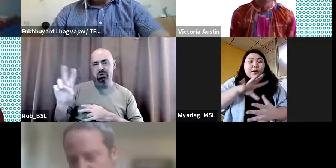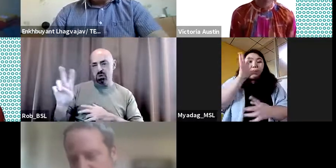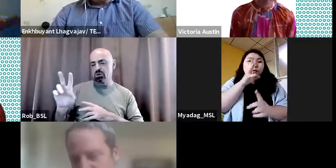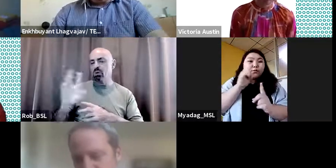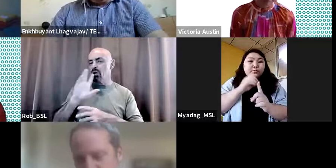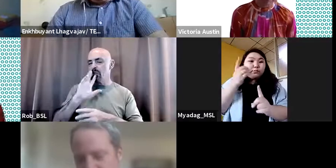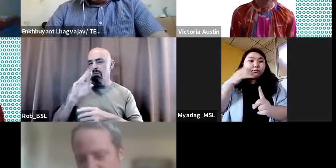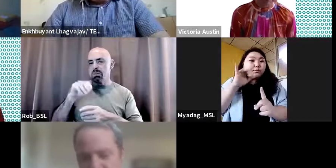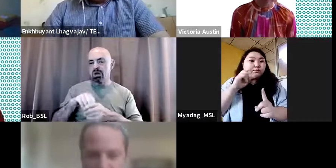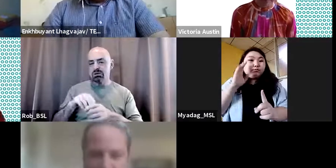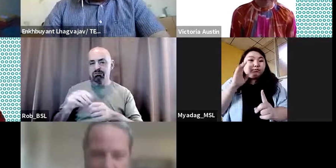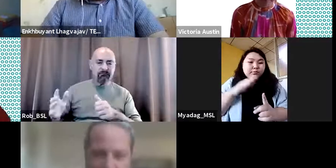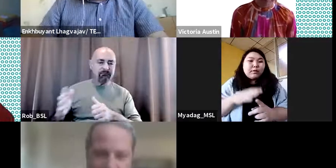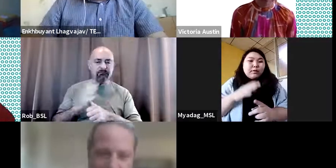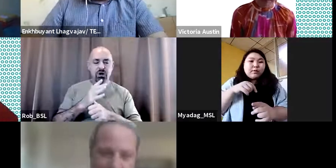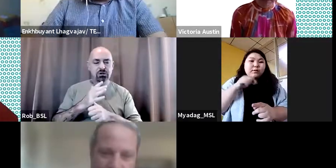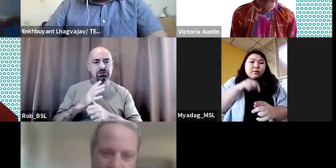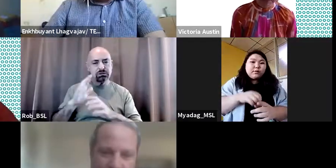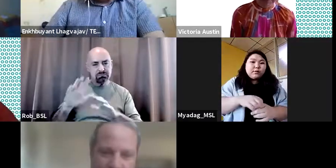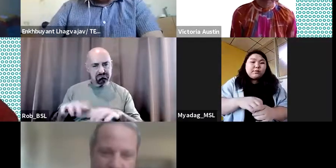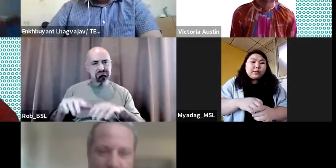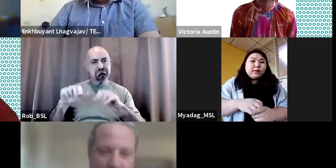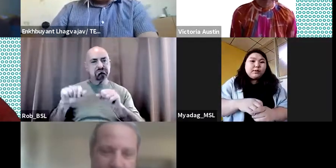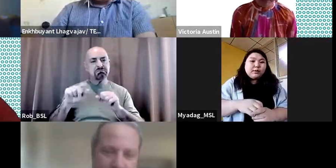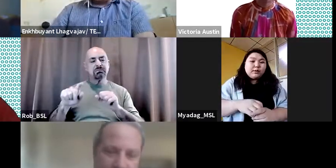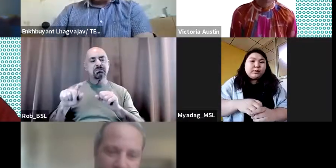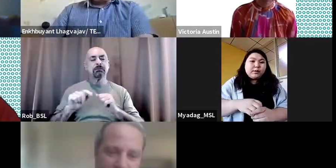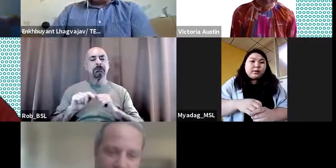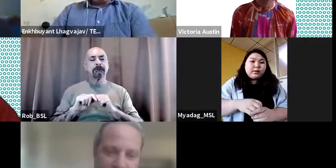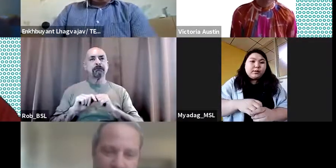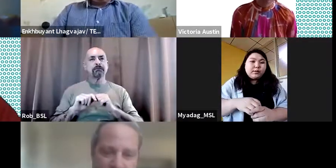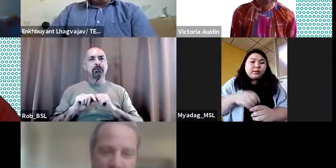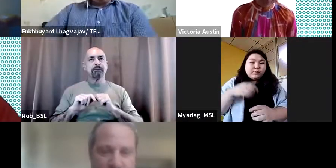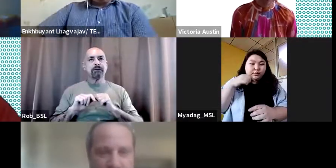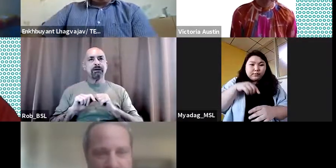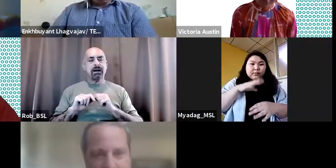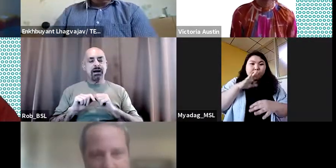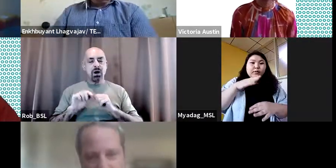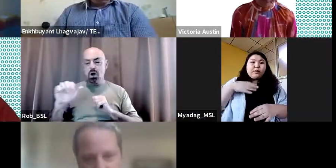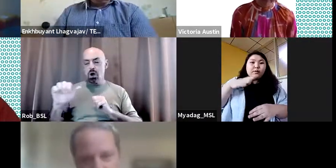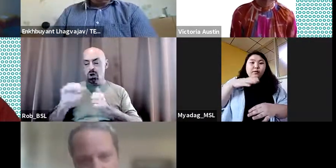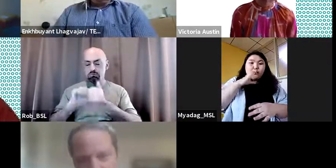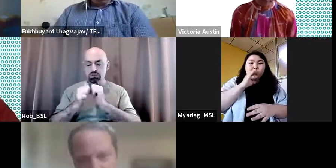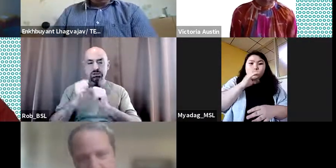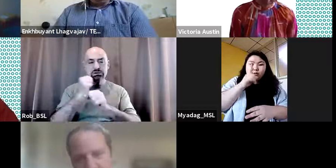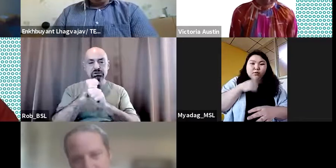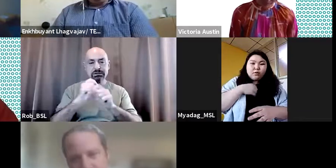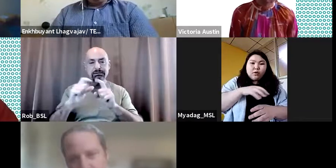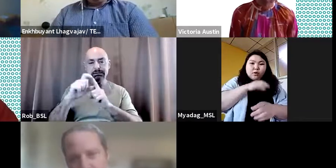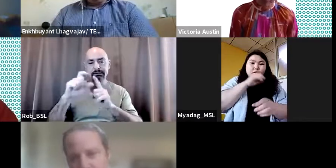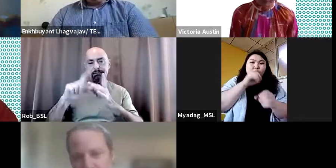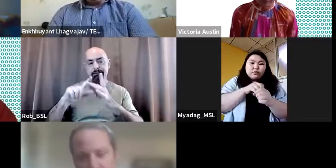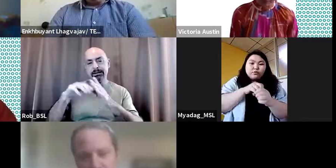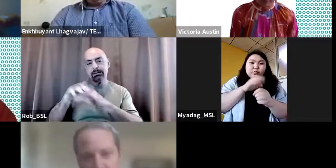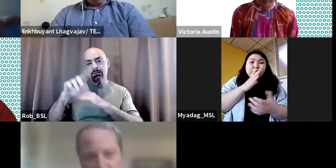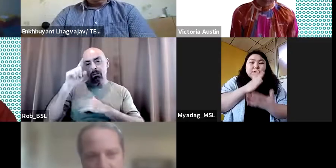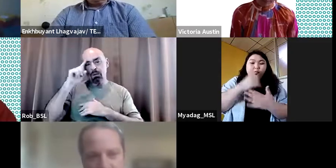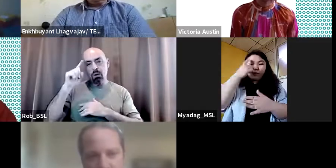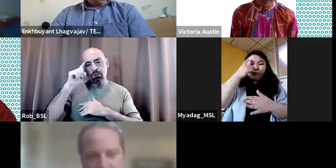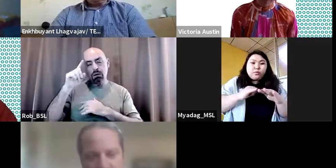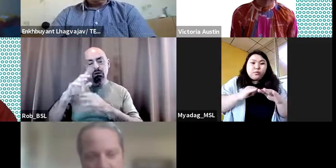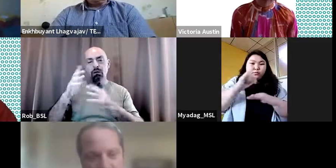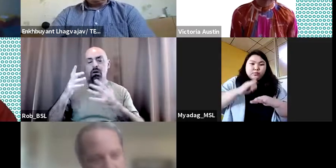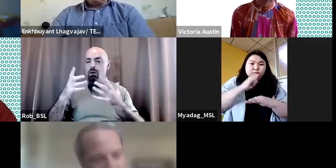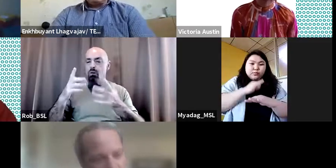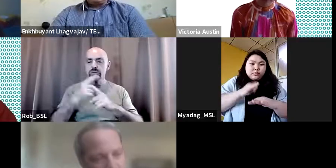the initiative of developing a partnership with GDI in Mongolia. And when we talk